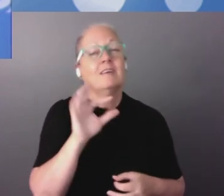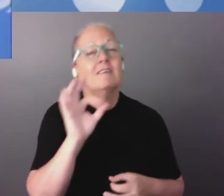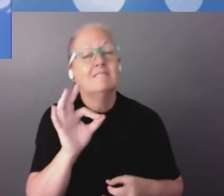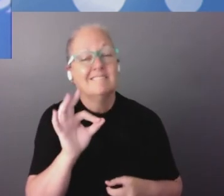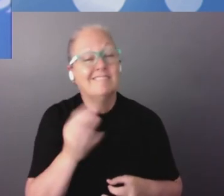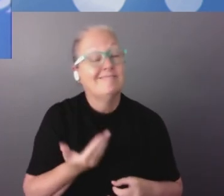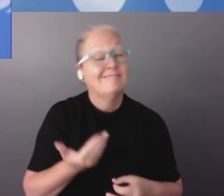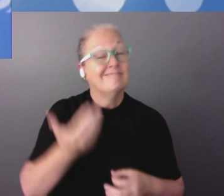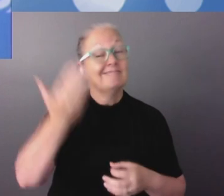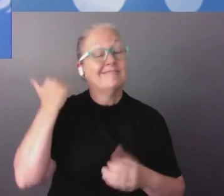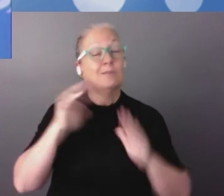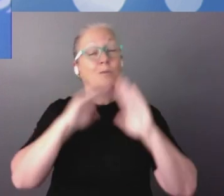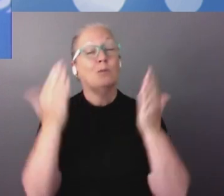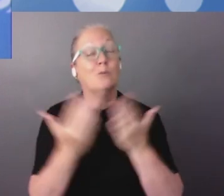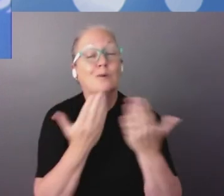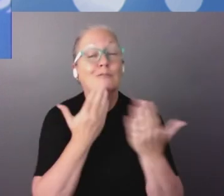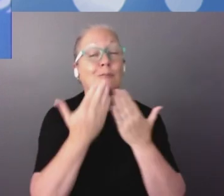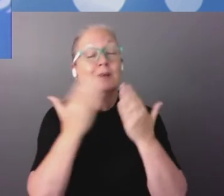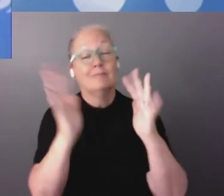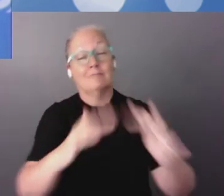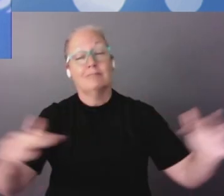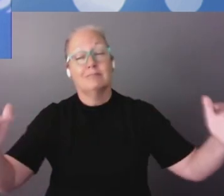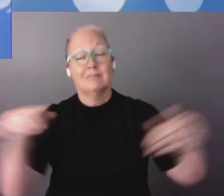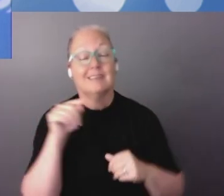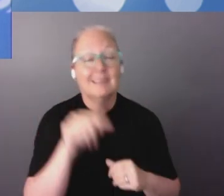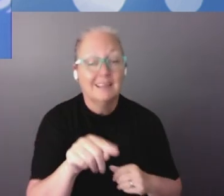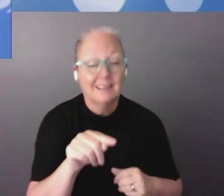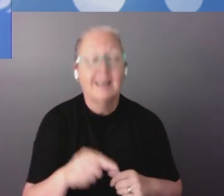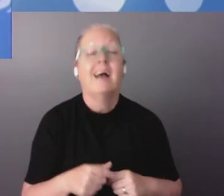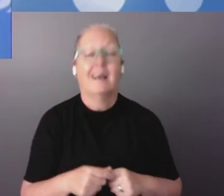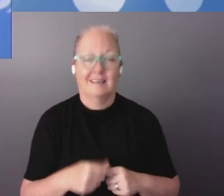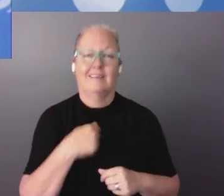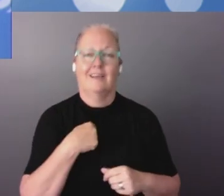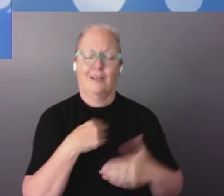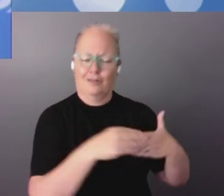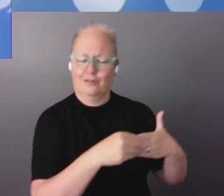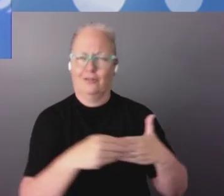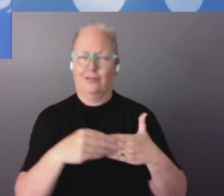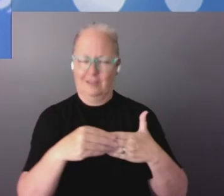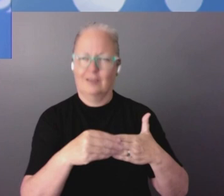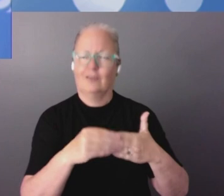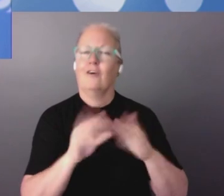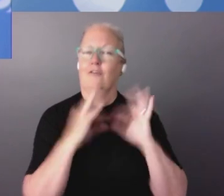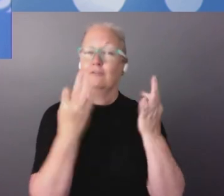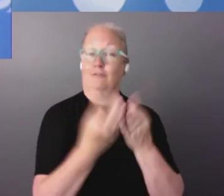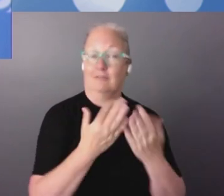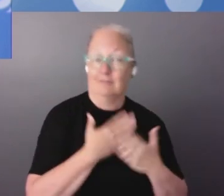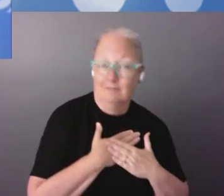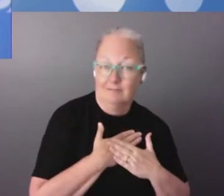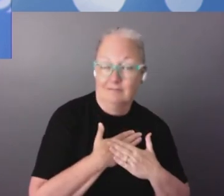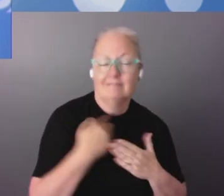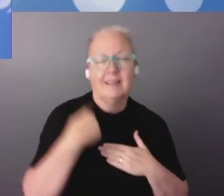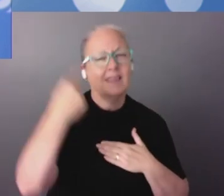Society, for which we served, of course, as a lead agency. As we look ahead to the shape of a